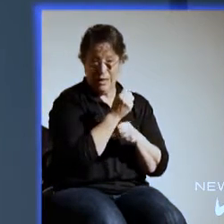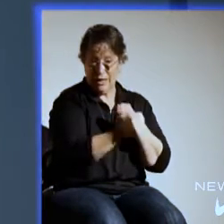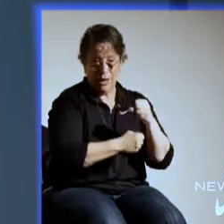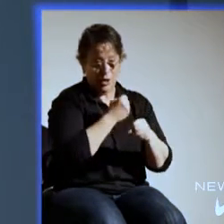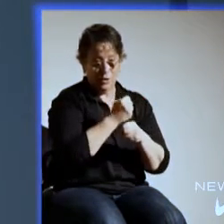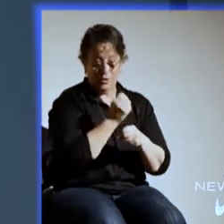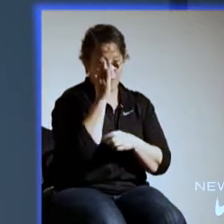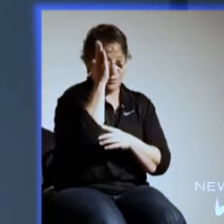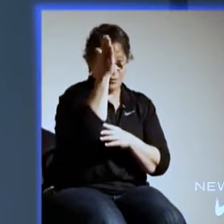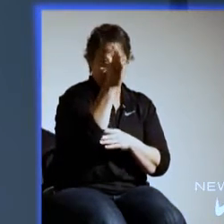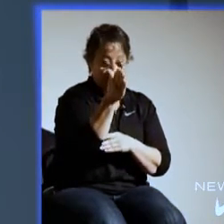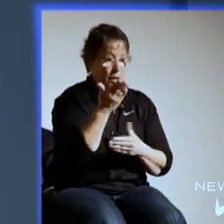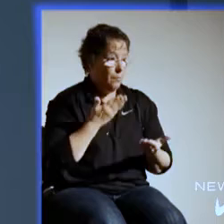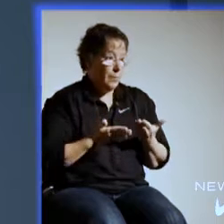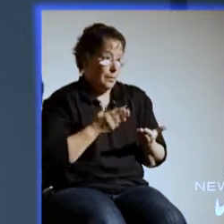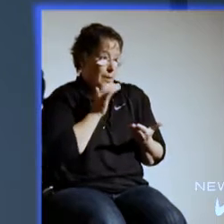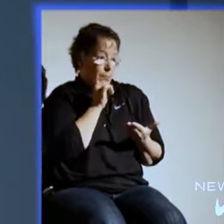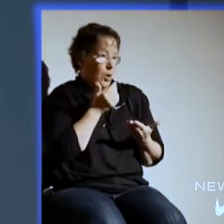And it could be tomorrow.